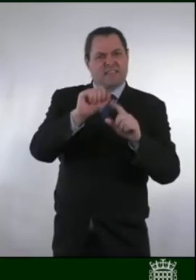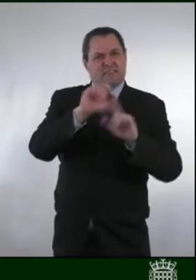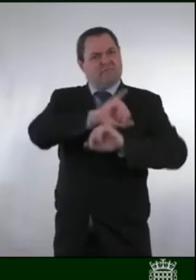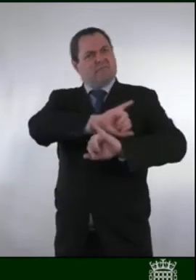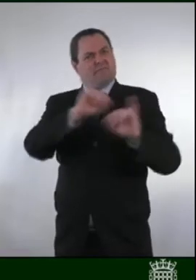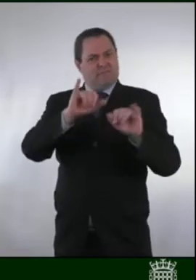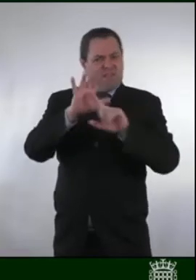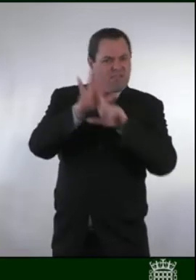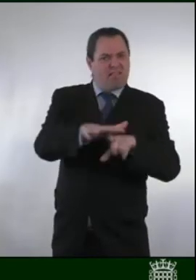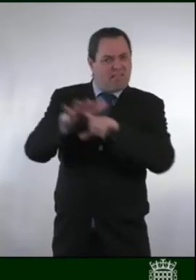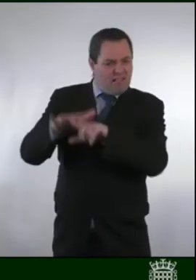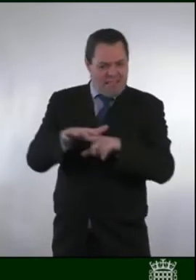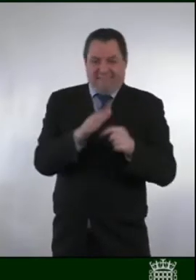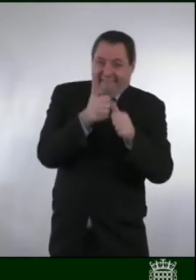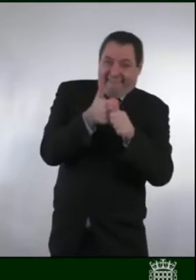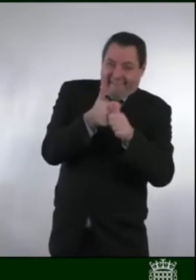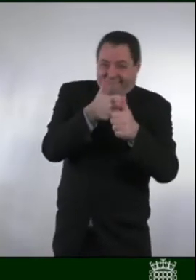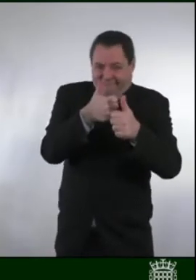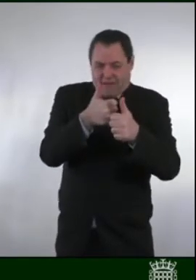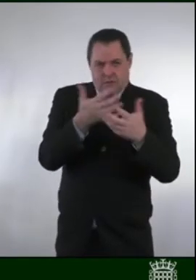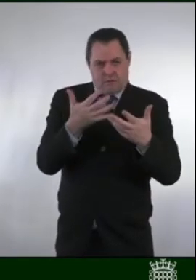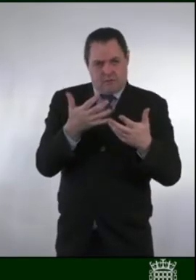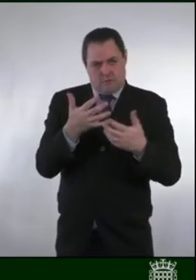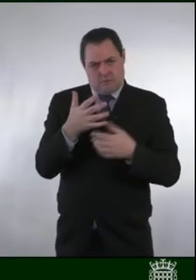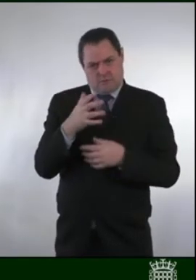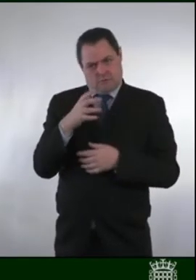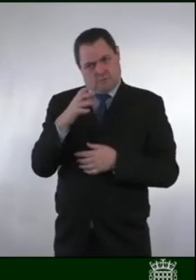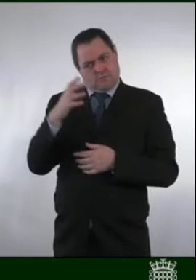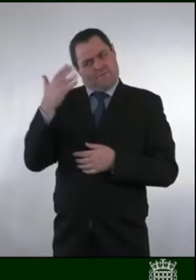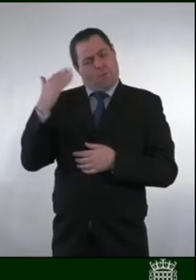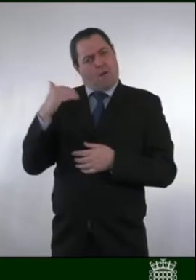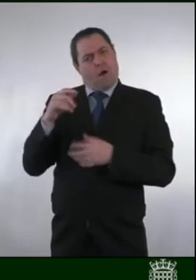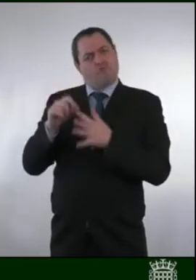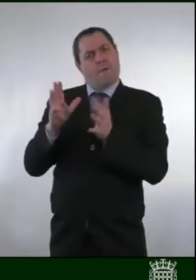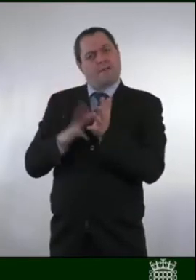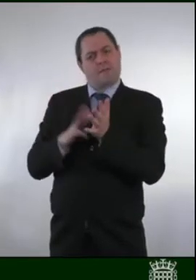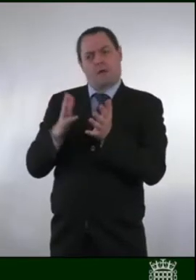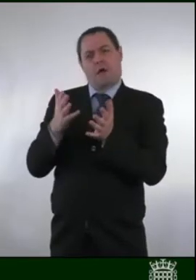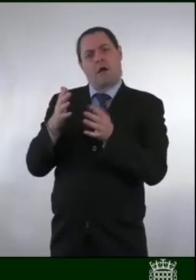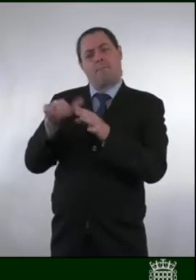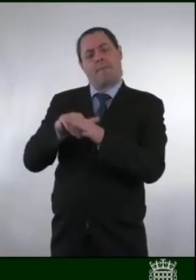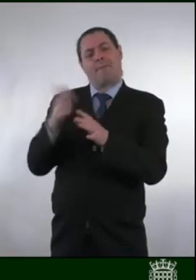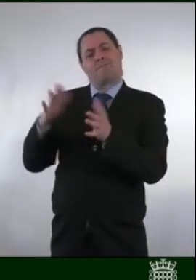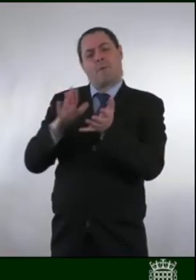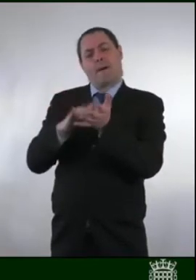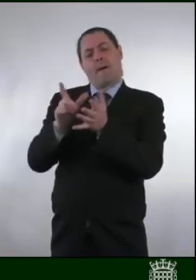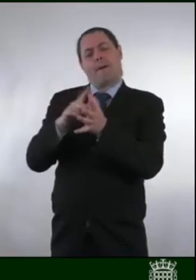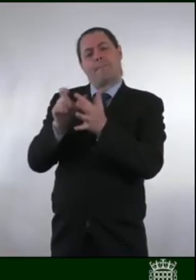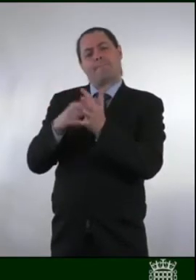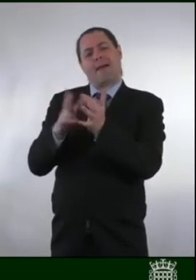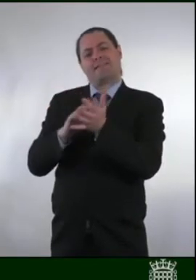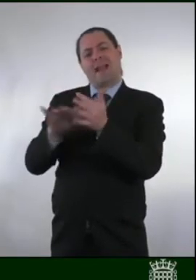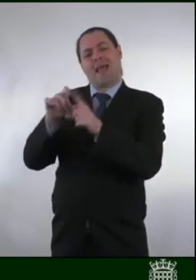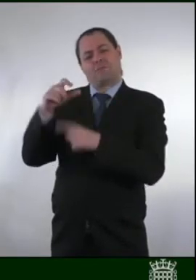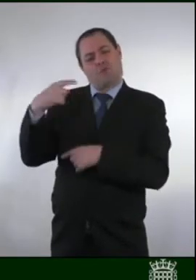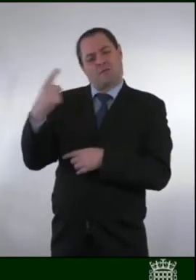Mr. Speaker, this morning, the former Prime Minister, the member for Maidenhead, accused the current Prime Minister of abandoning moral